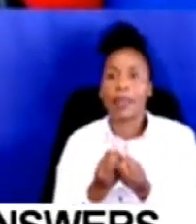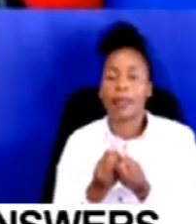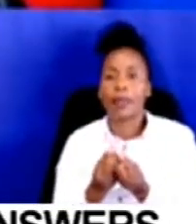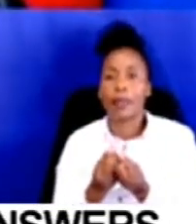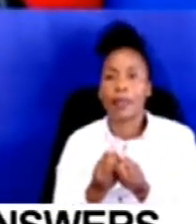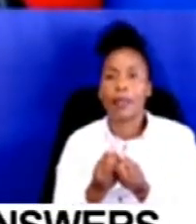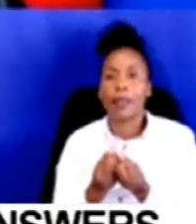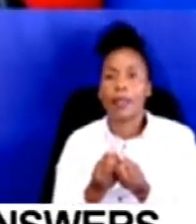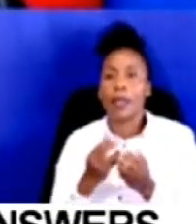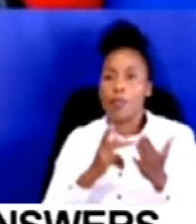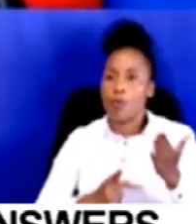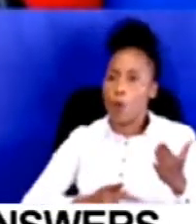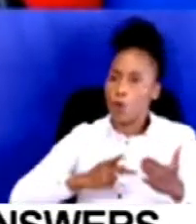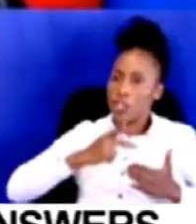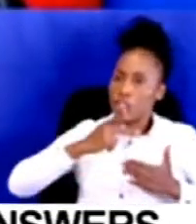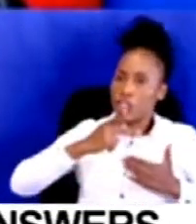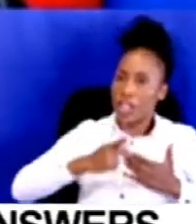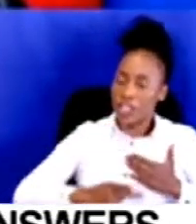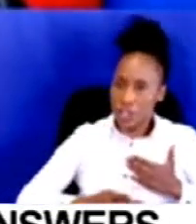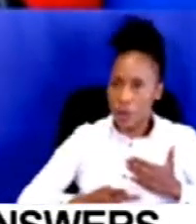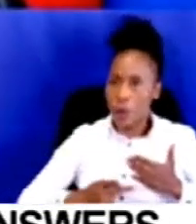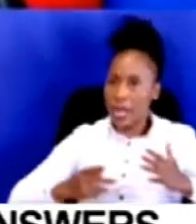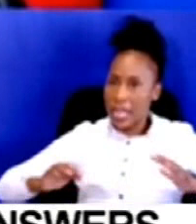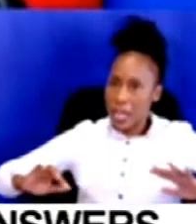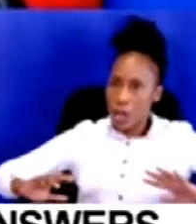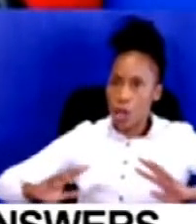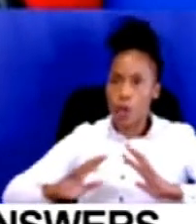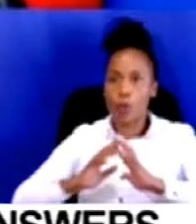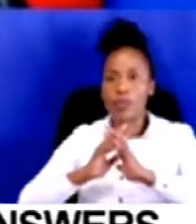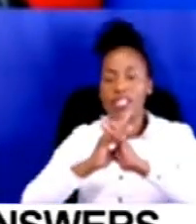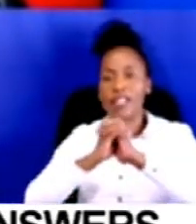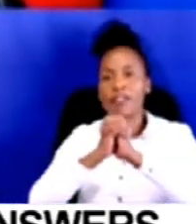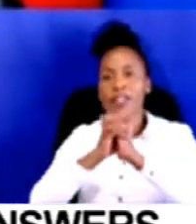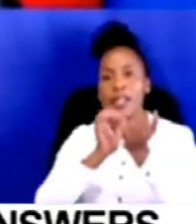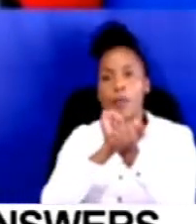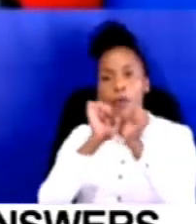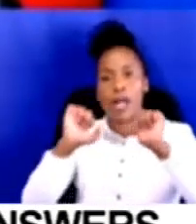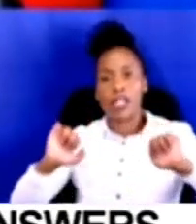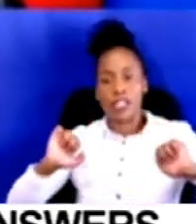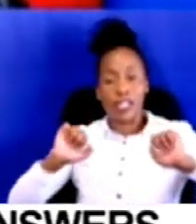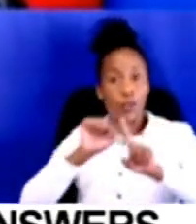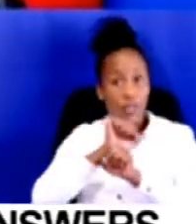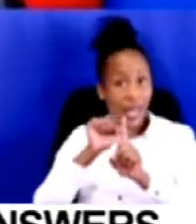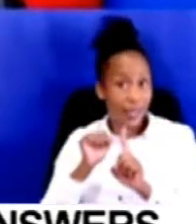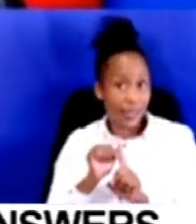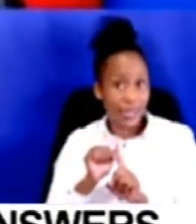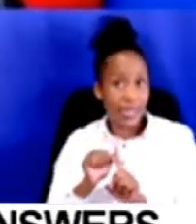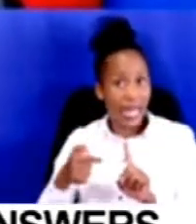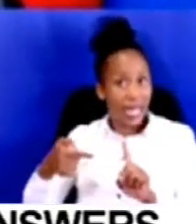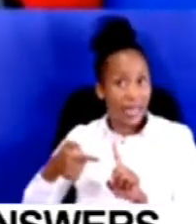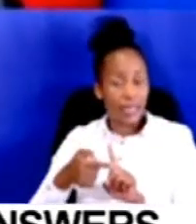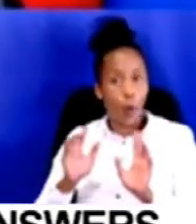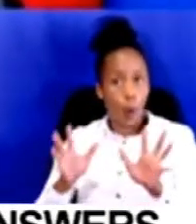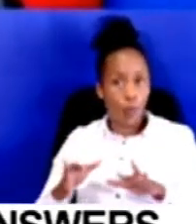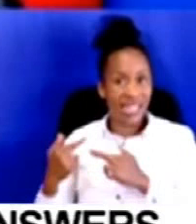of building an inclusive society, a democratic society, it can't be relegated